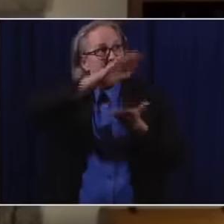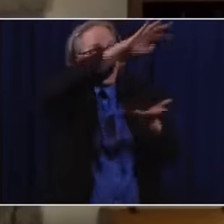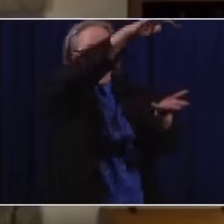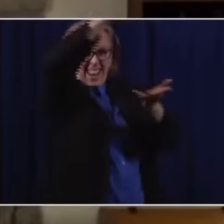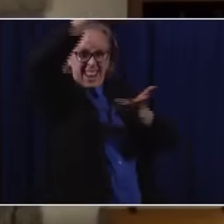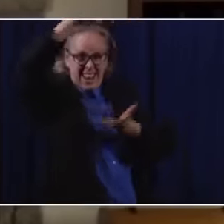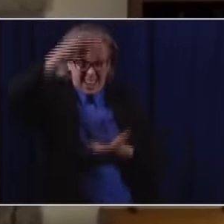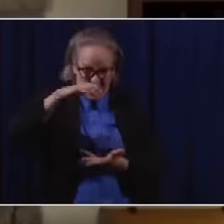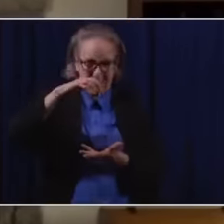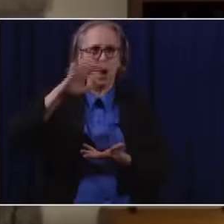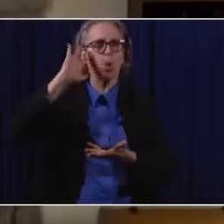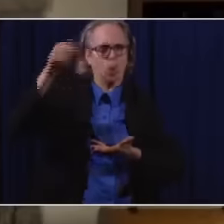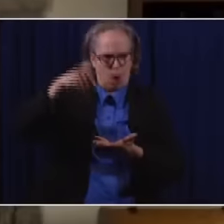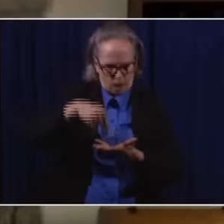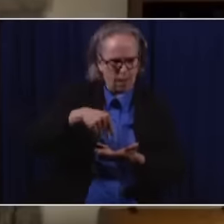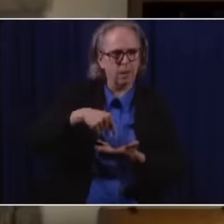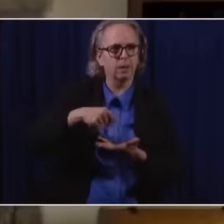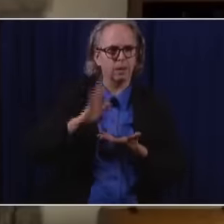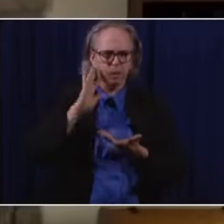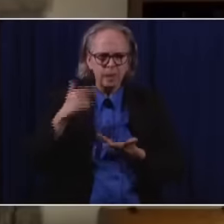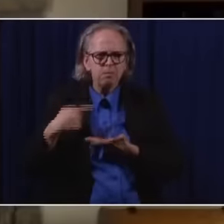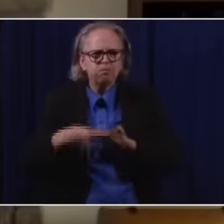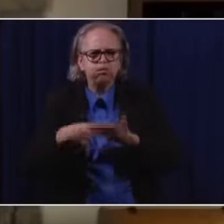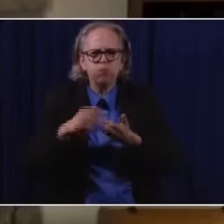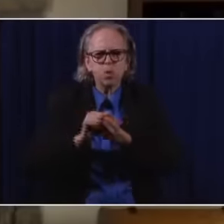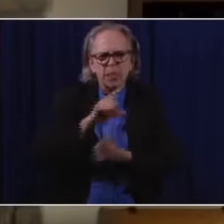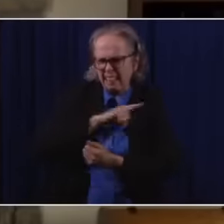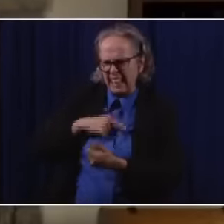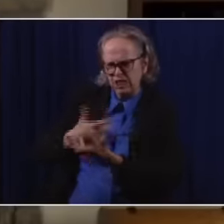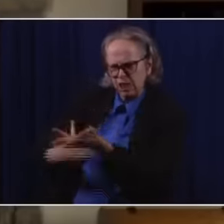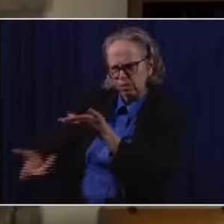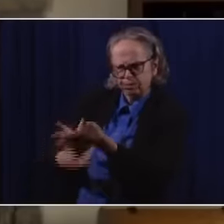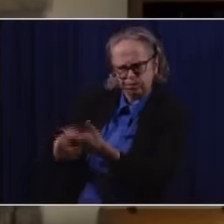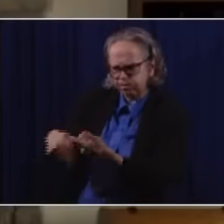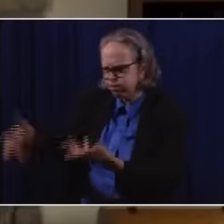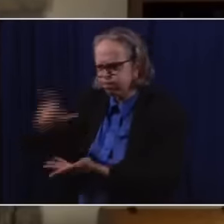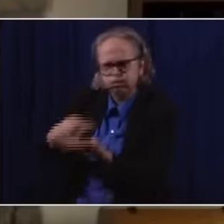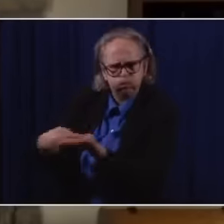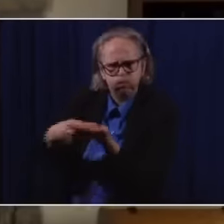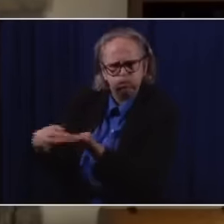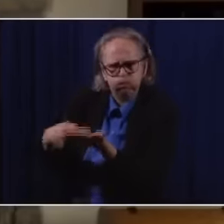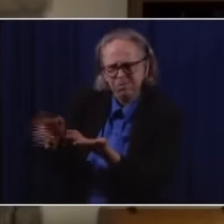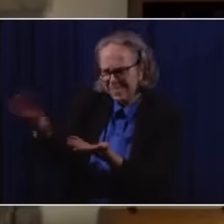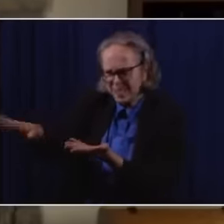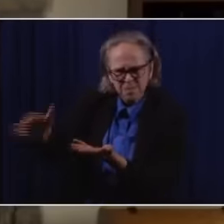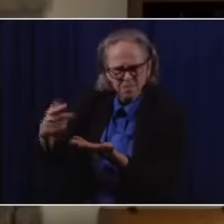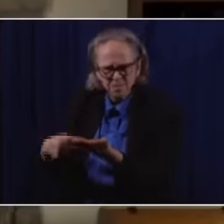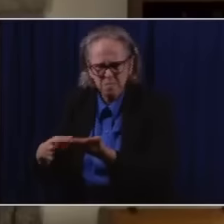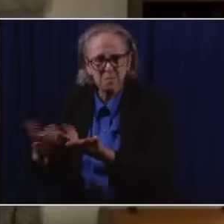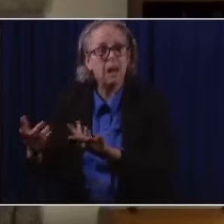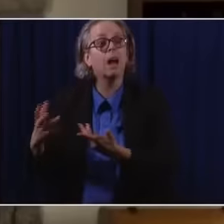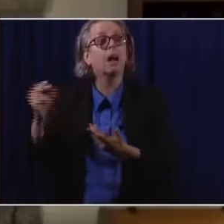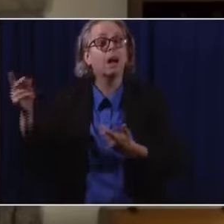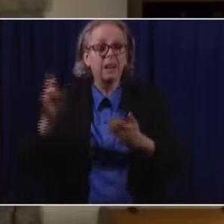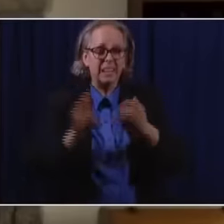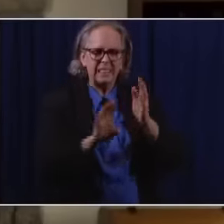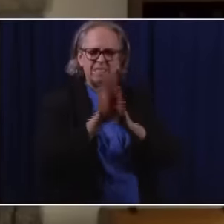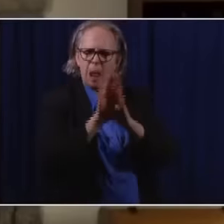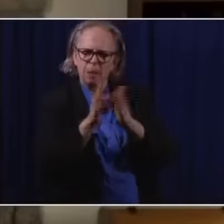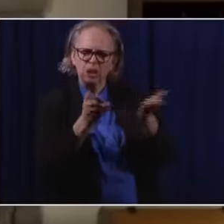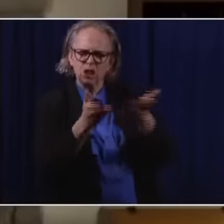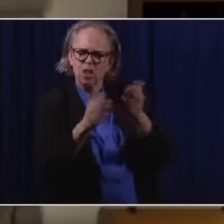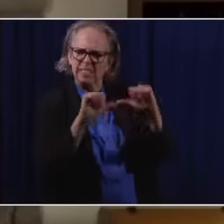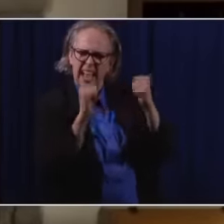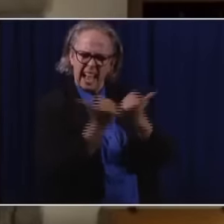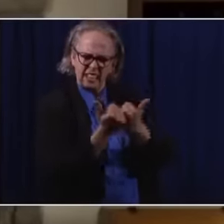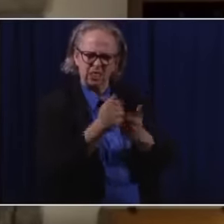about this. We're working with them and the Development Services Agency, DSA, to create a wide-ranging program